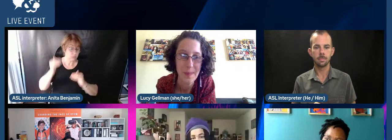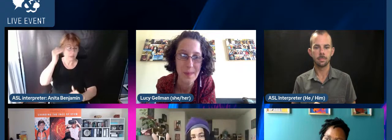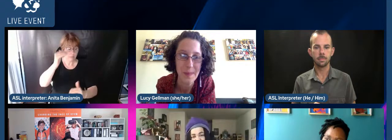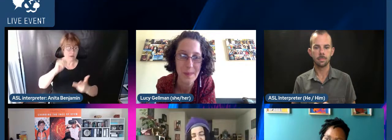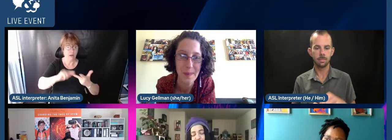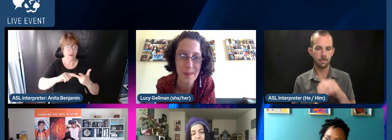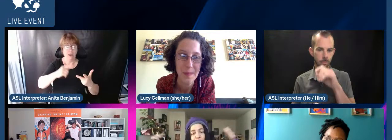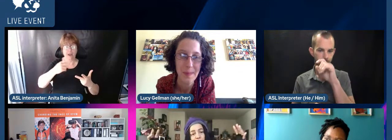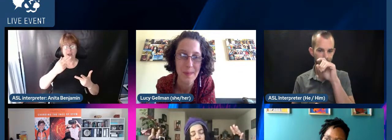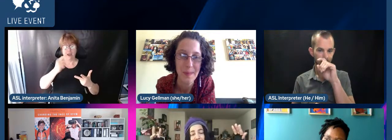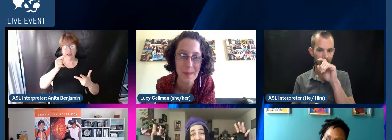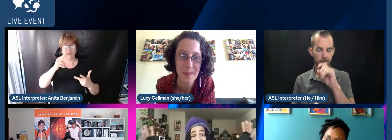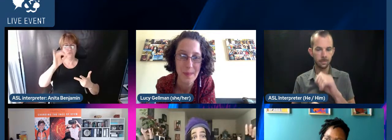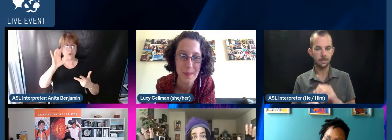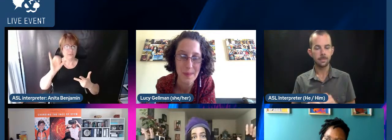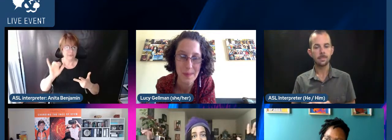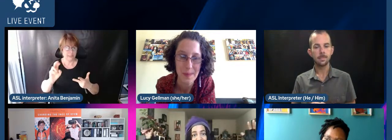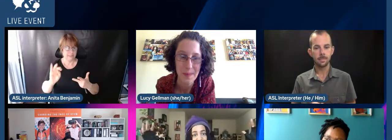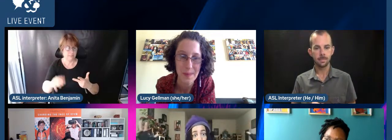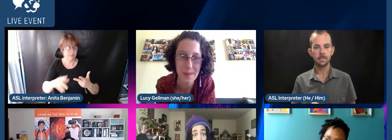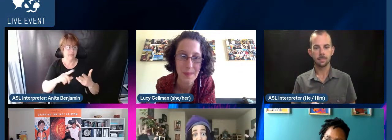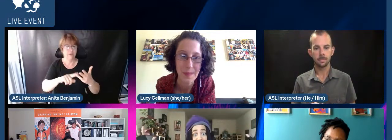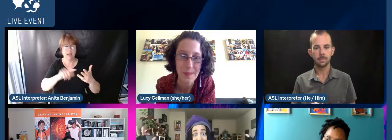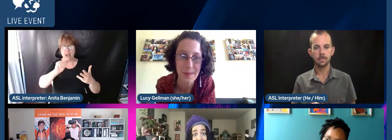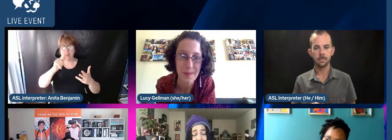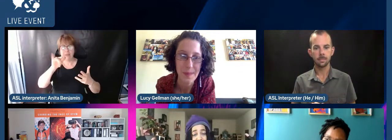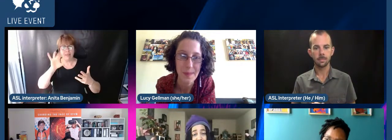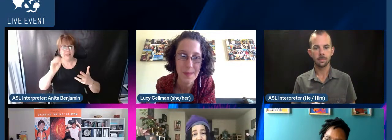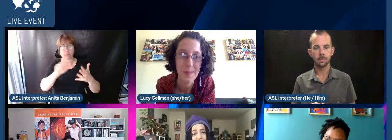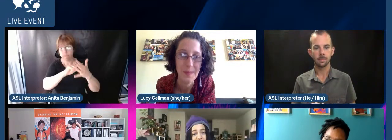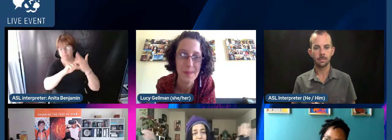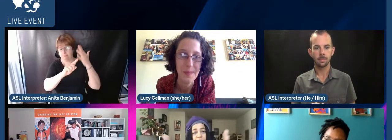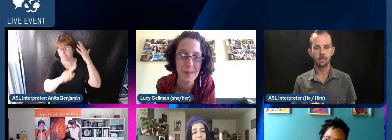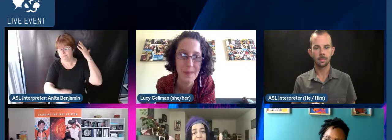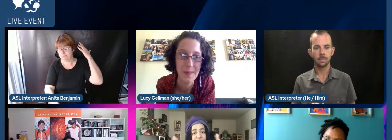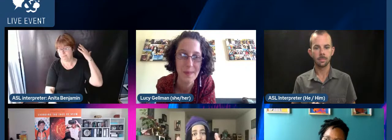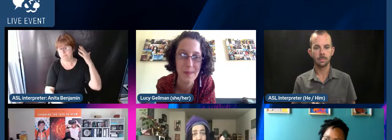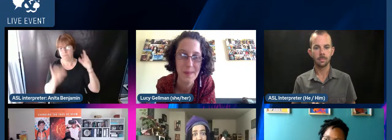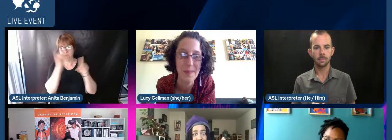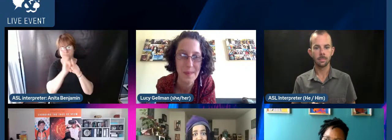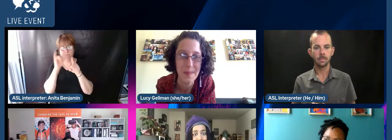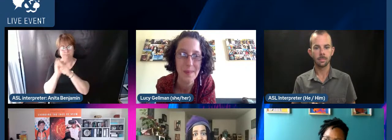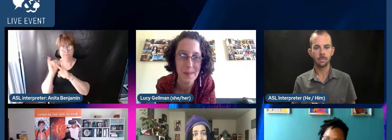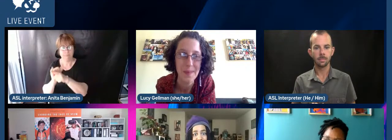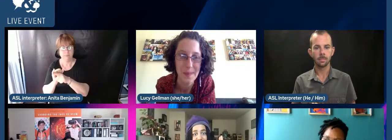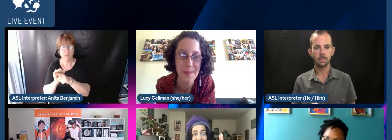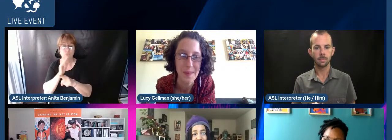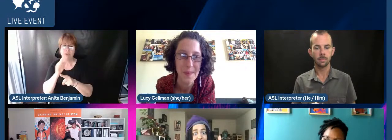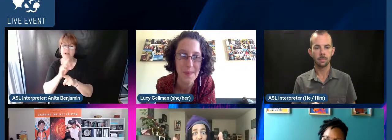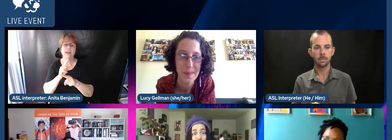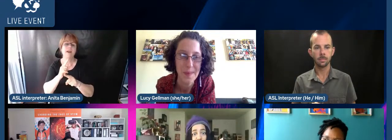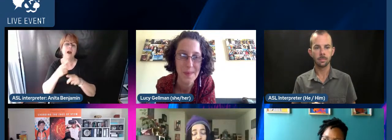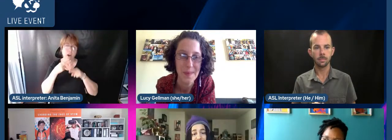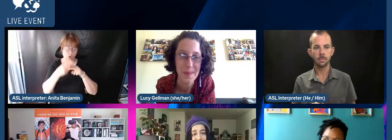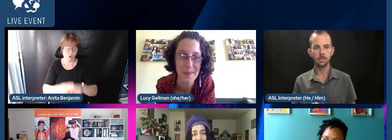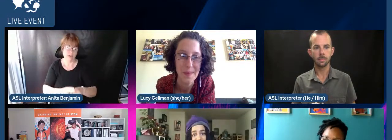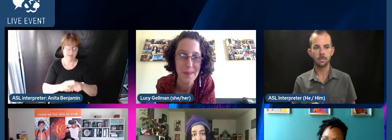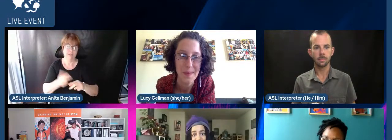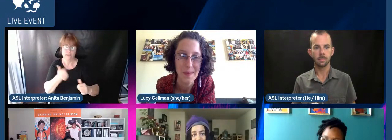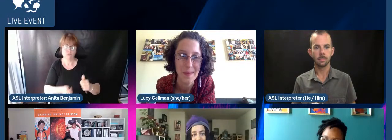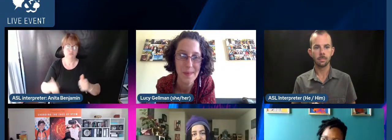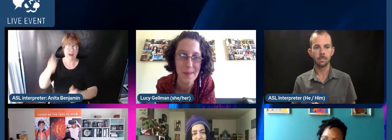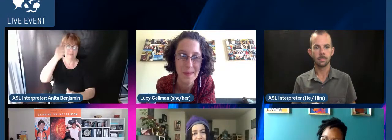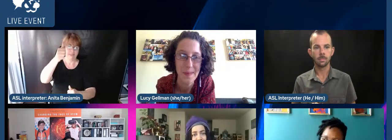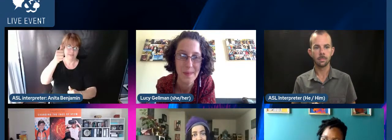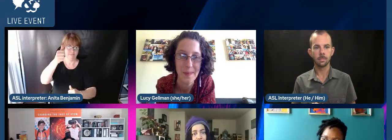heterosexism, patriarchy, ableism, that long sentence, I summarized as supremacy culture because I see them all as sort